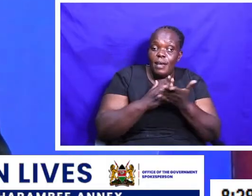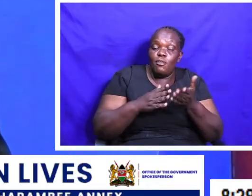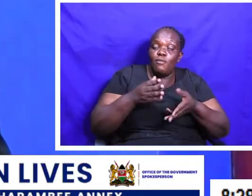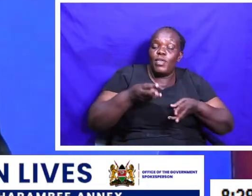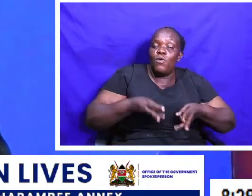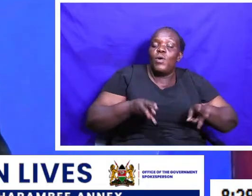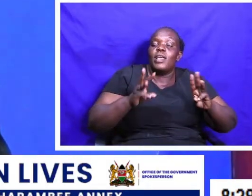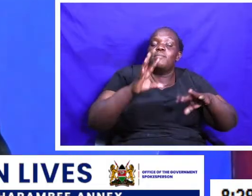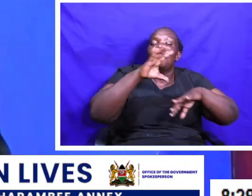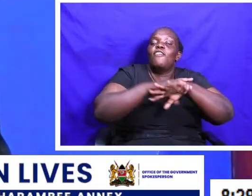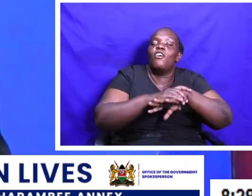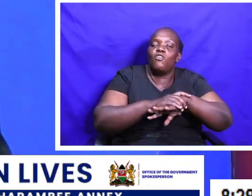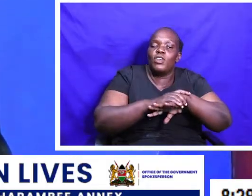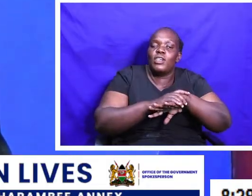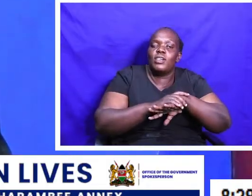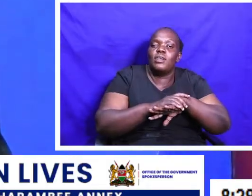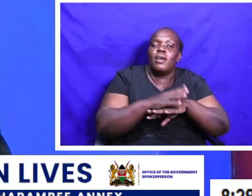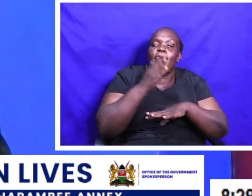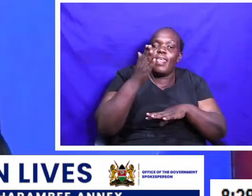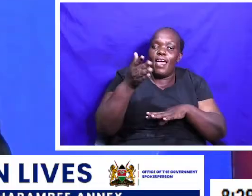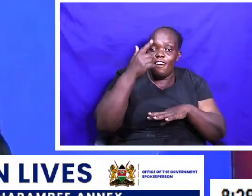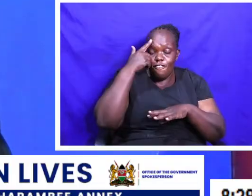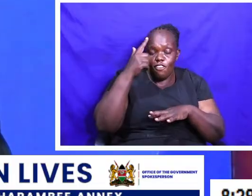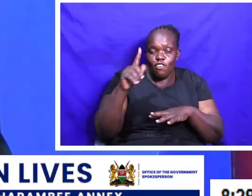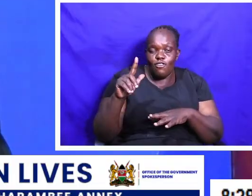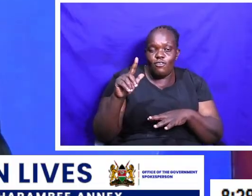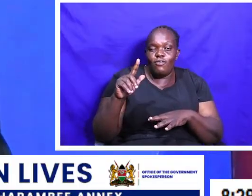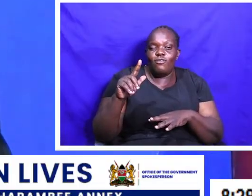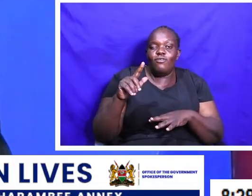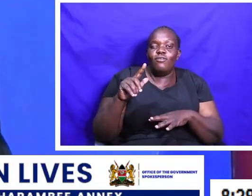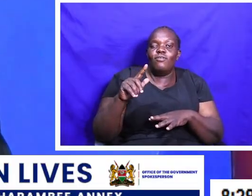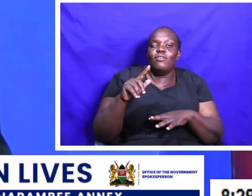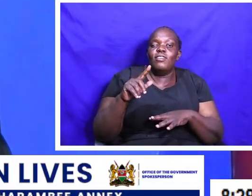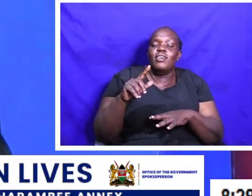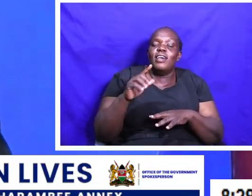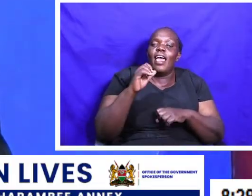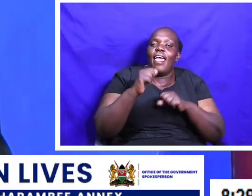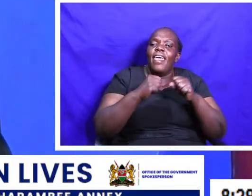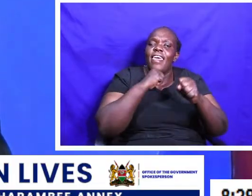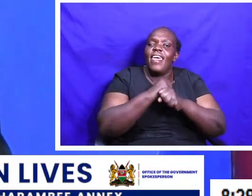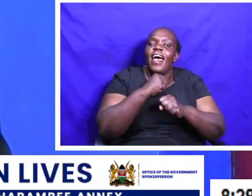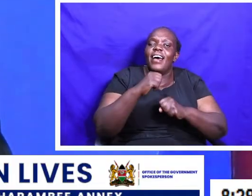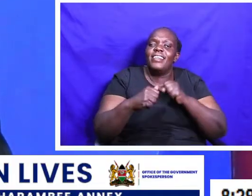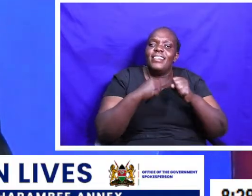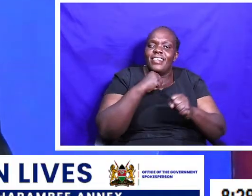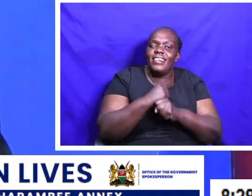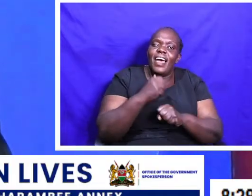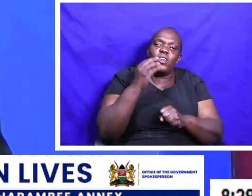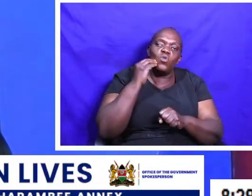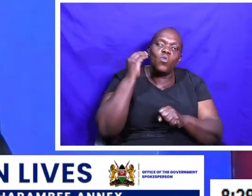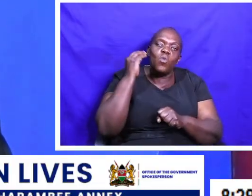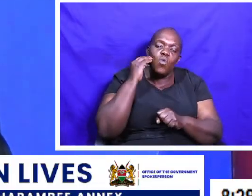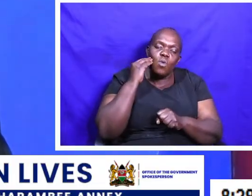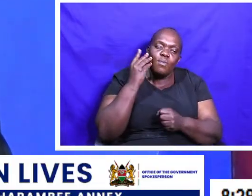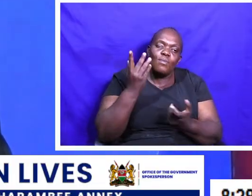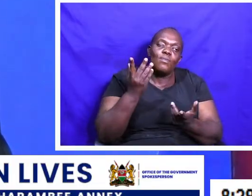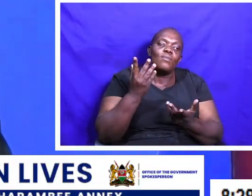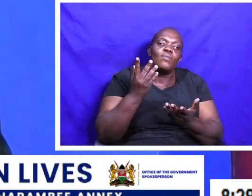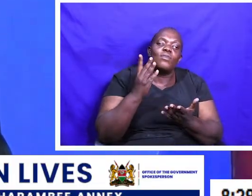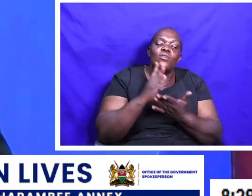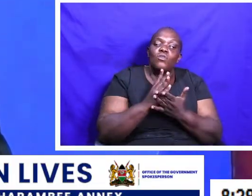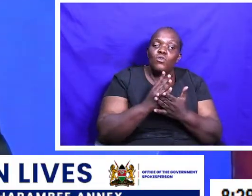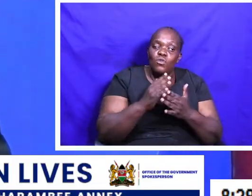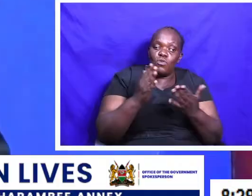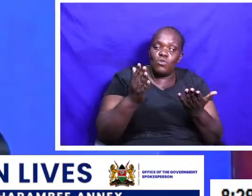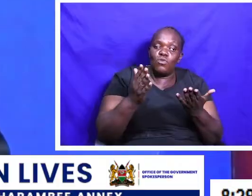some of the waste I found had been there for a couple of decades before me. Is